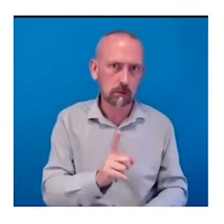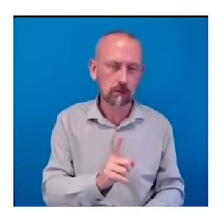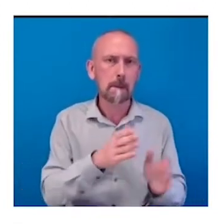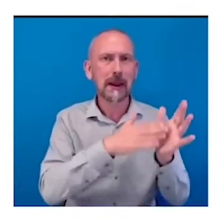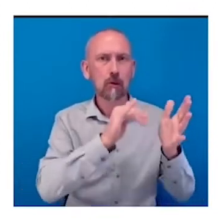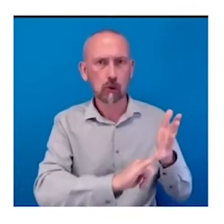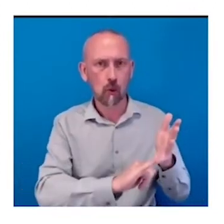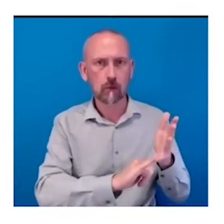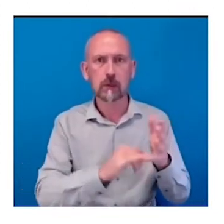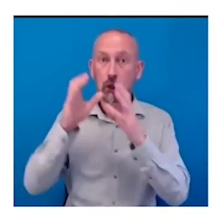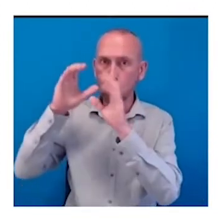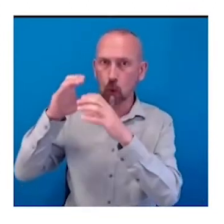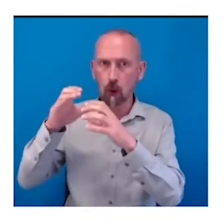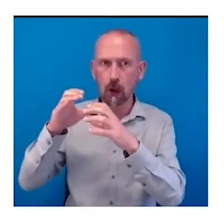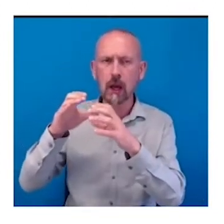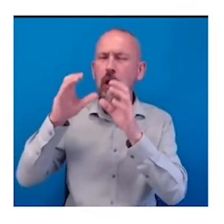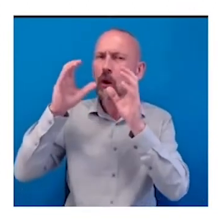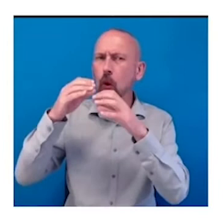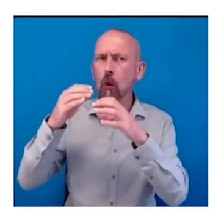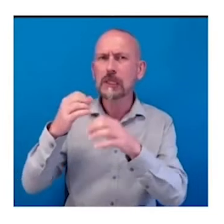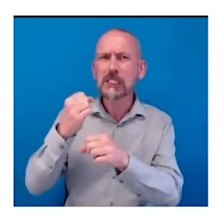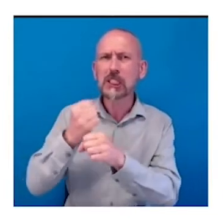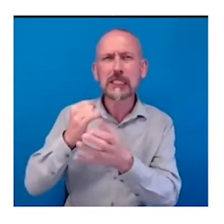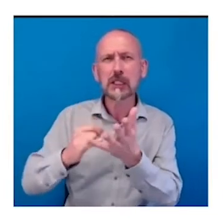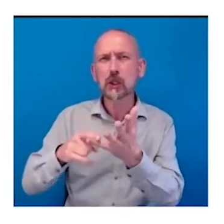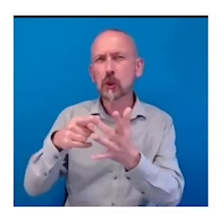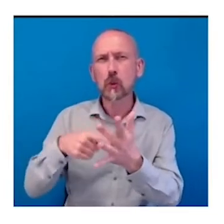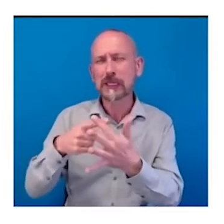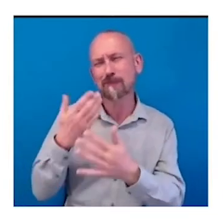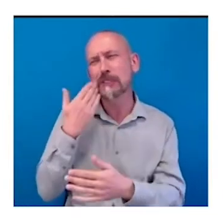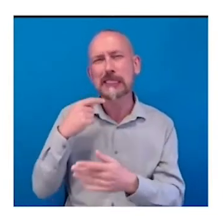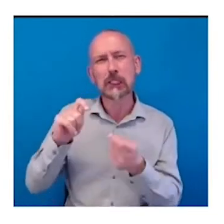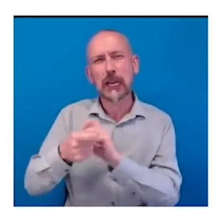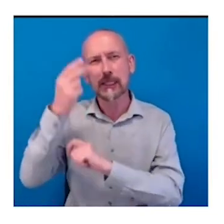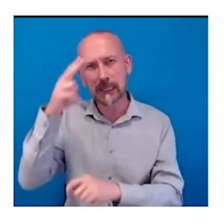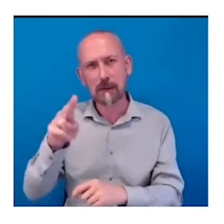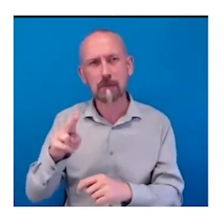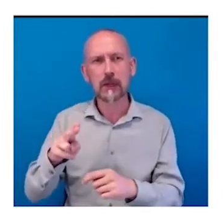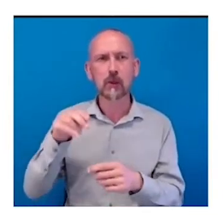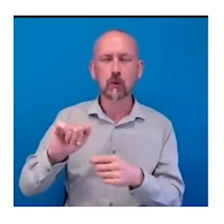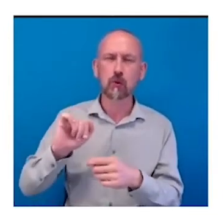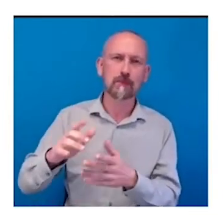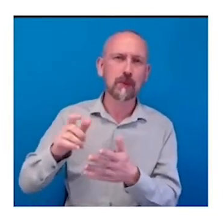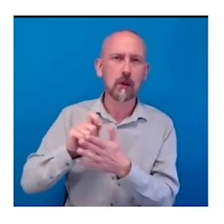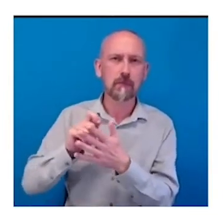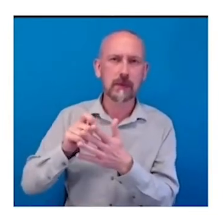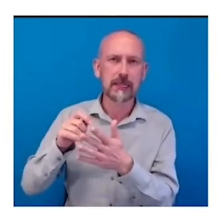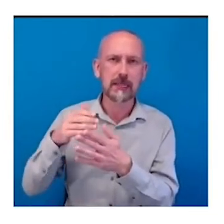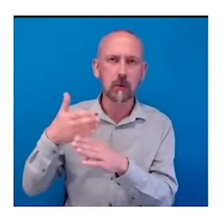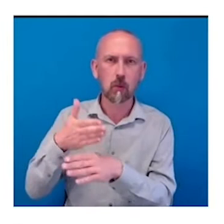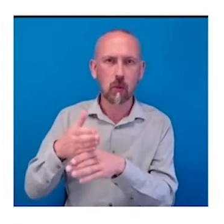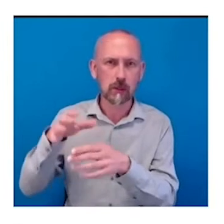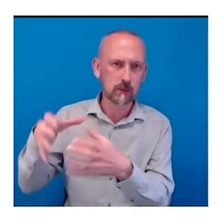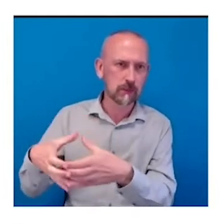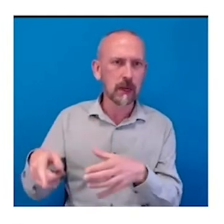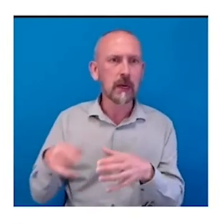I think Google G Suite is just renaming to Google Workplace, but it's the same thing. But there are also other document software out there, Zoho, Polaris, LibreOffice,